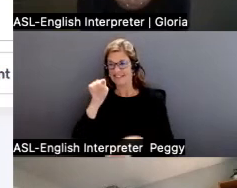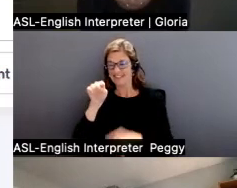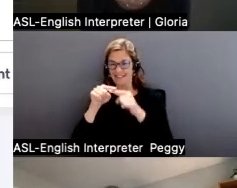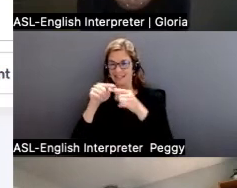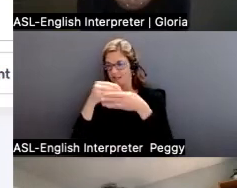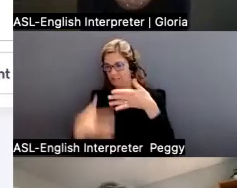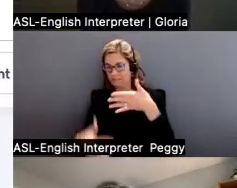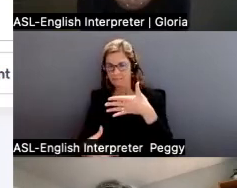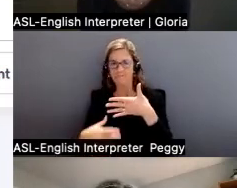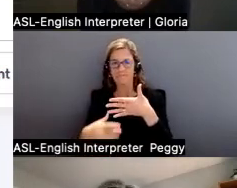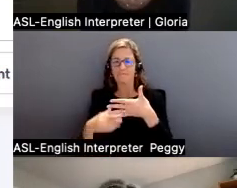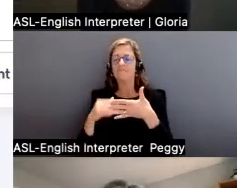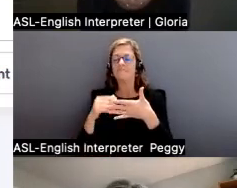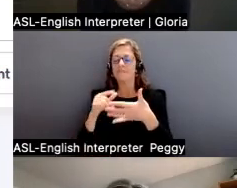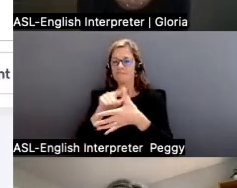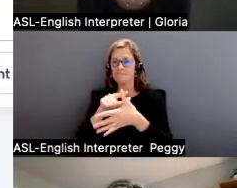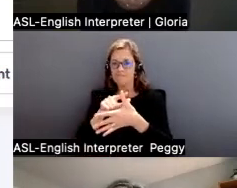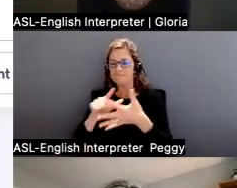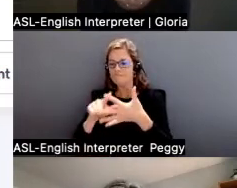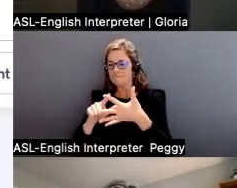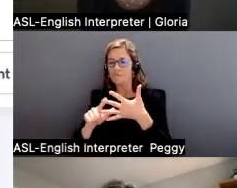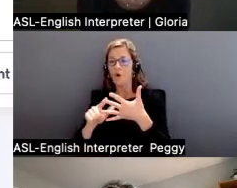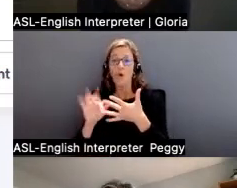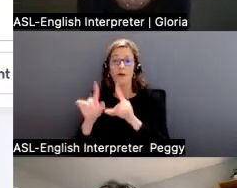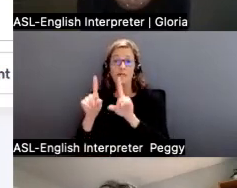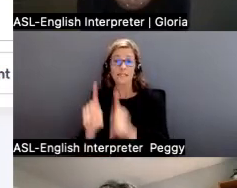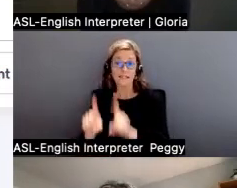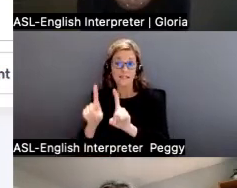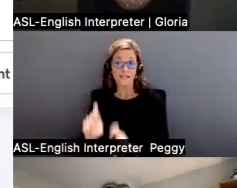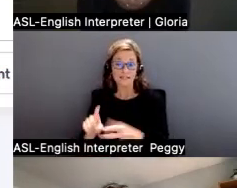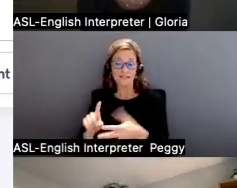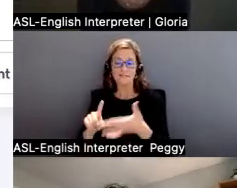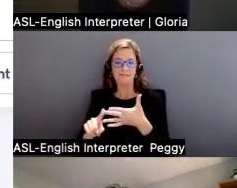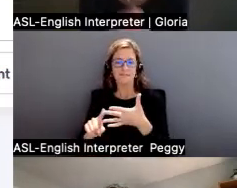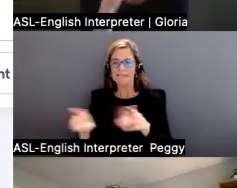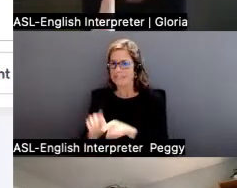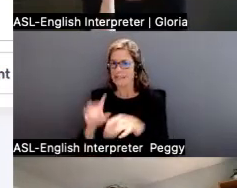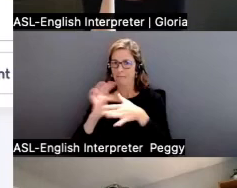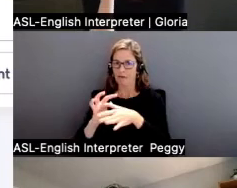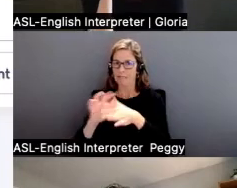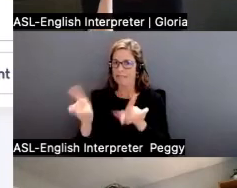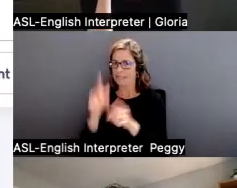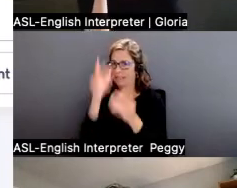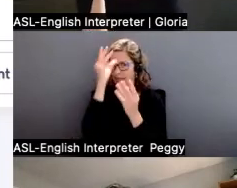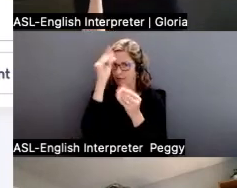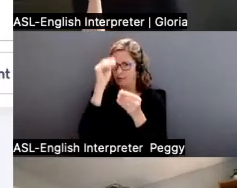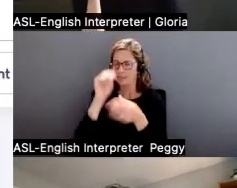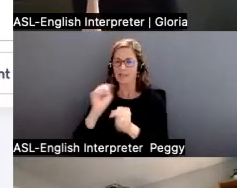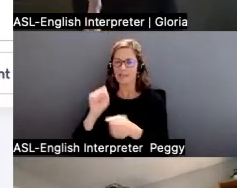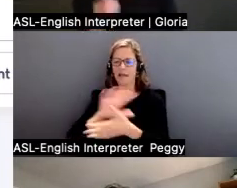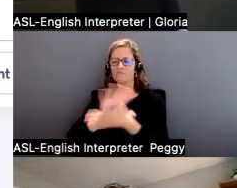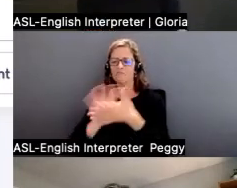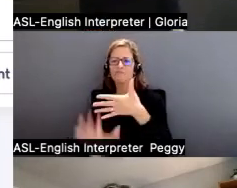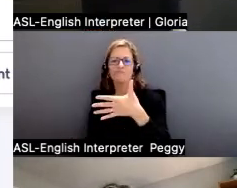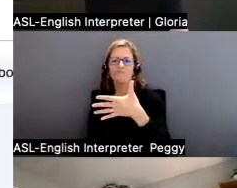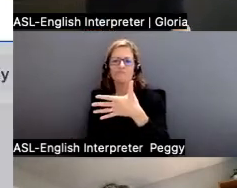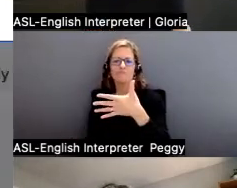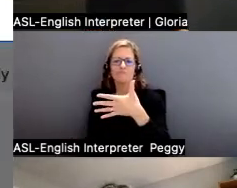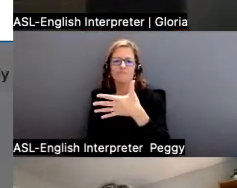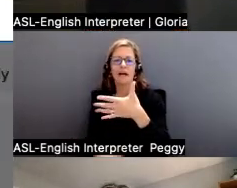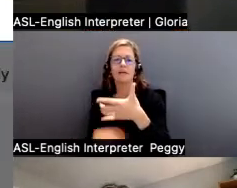choose. So now I can test my skills again with the same content. And then another one that's there is